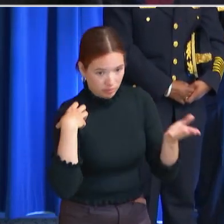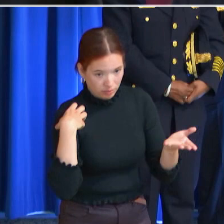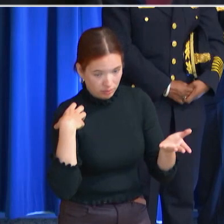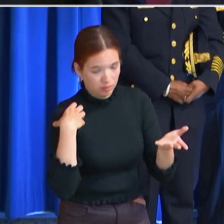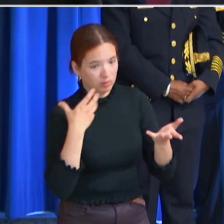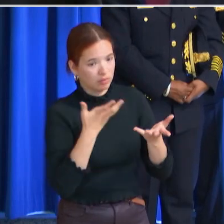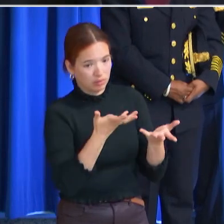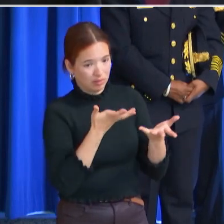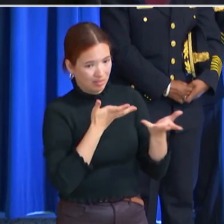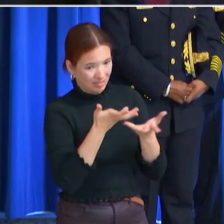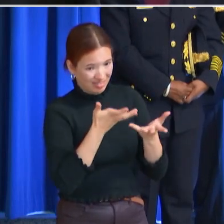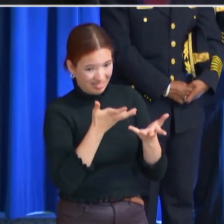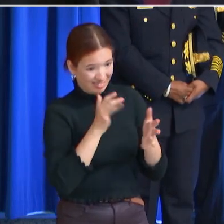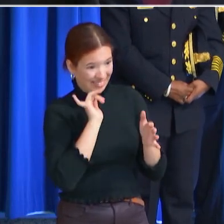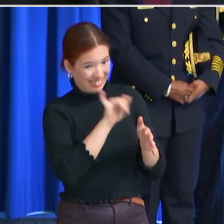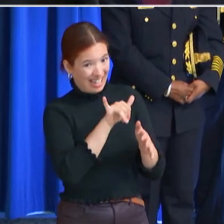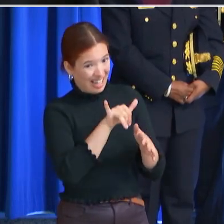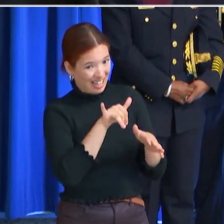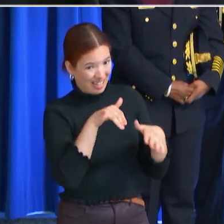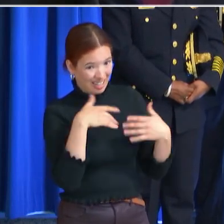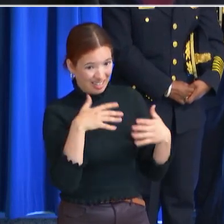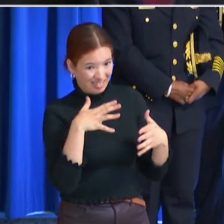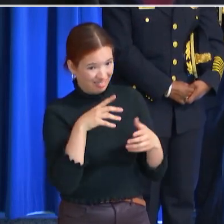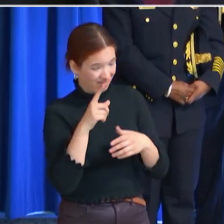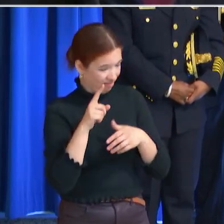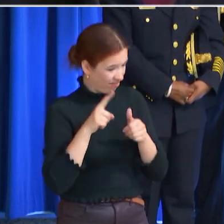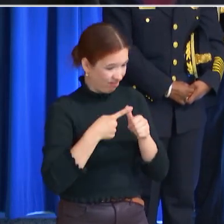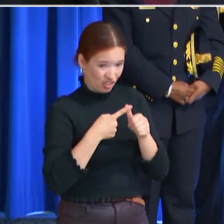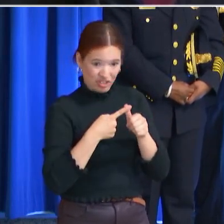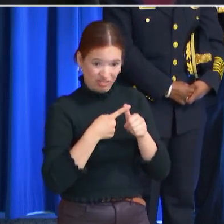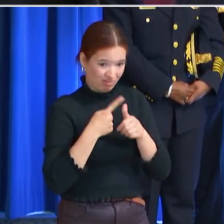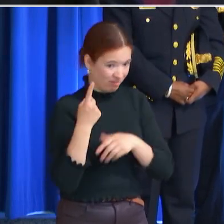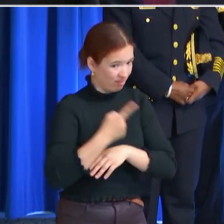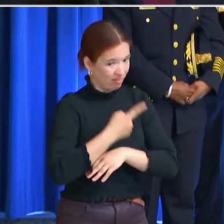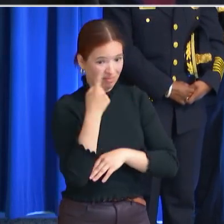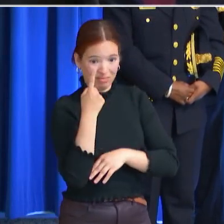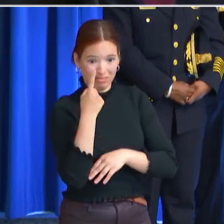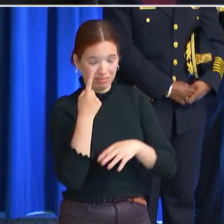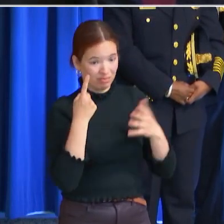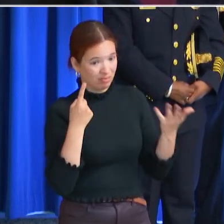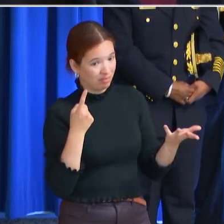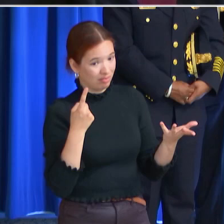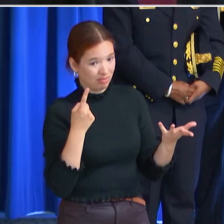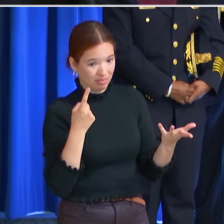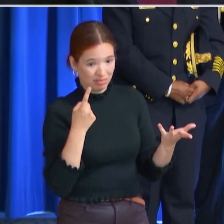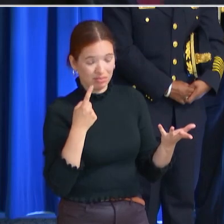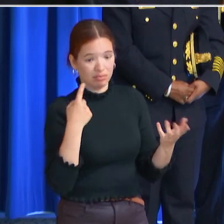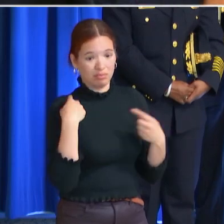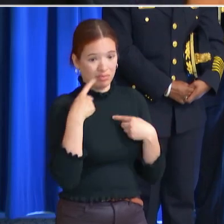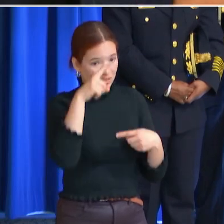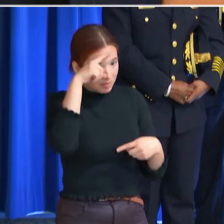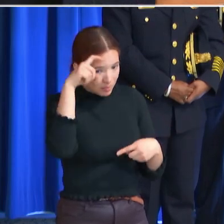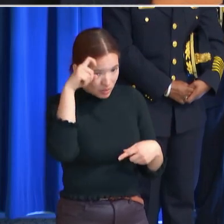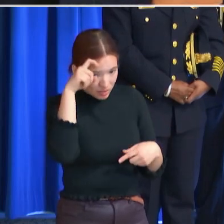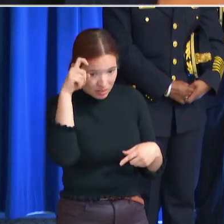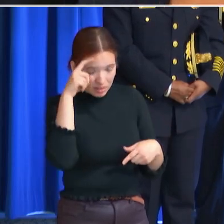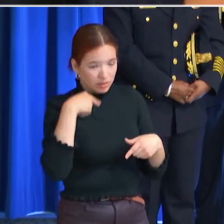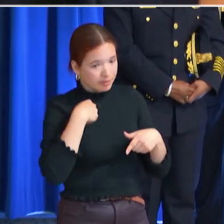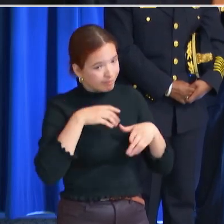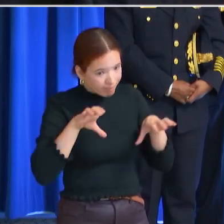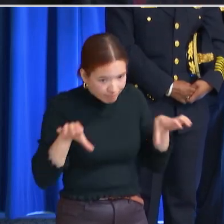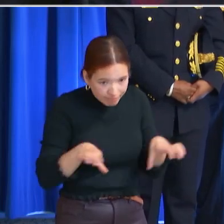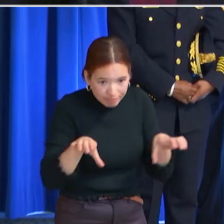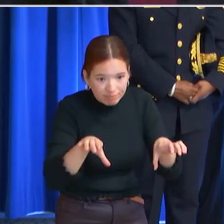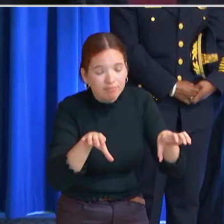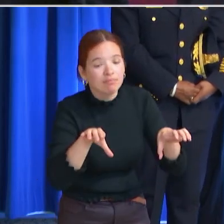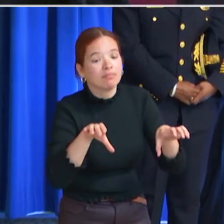is just another part. We started out, we've been doing summer crime initiatives. We went from doing summer crime initiatives